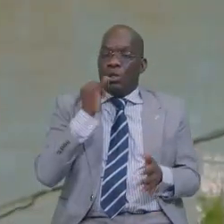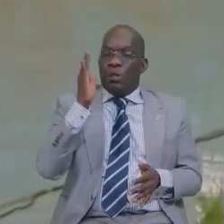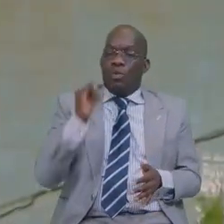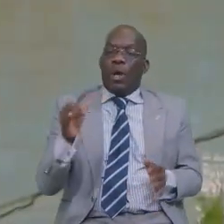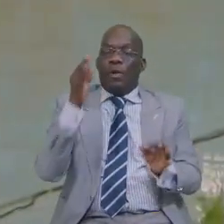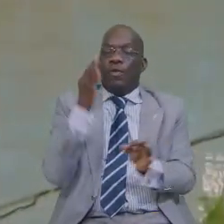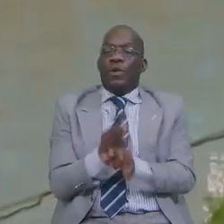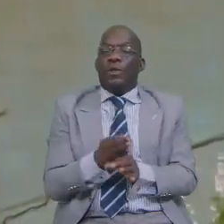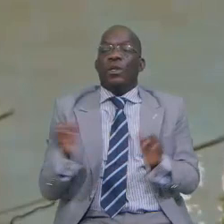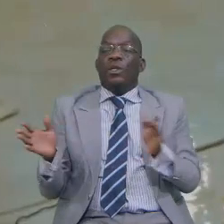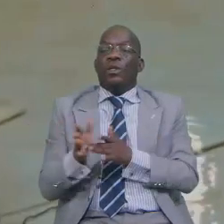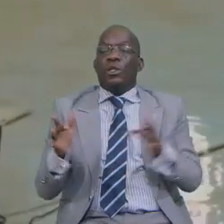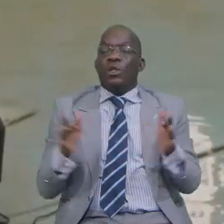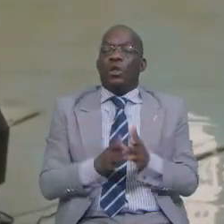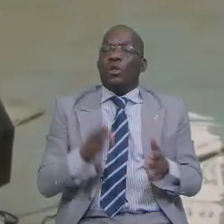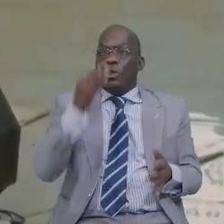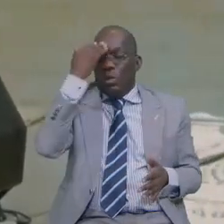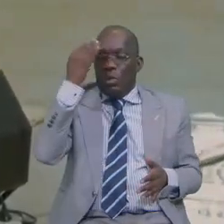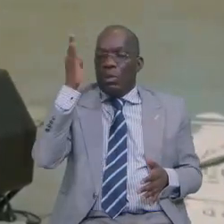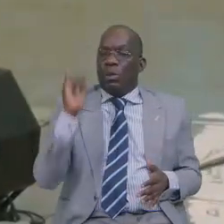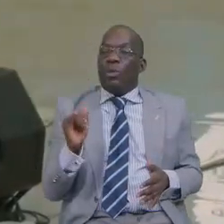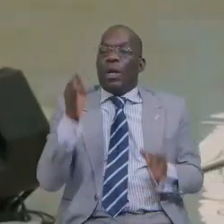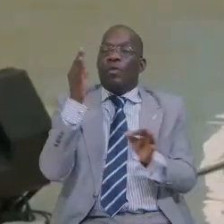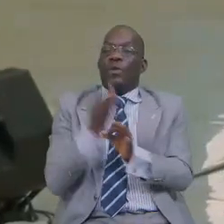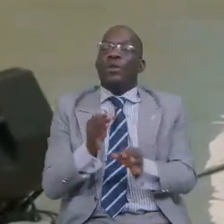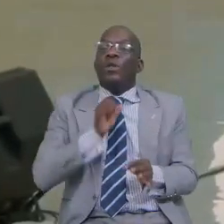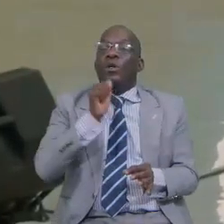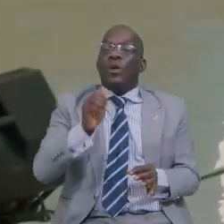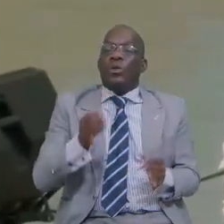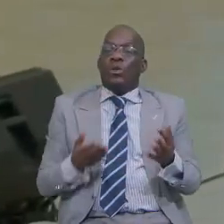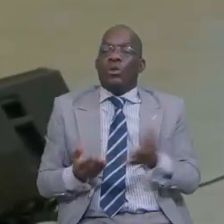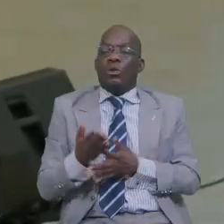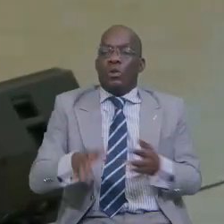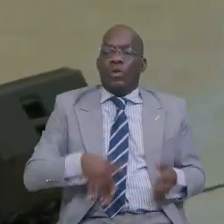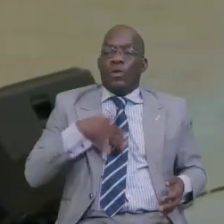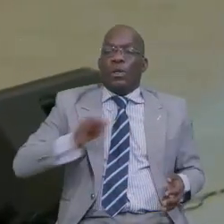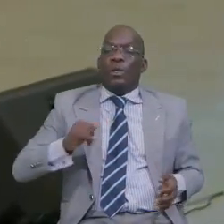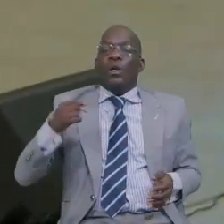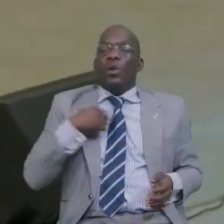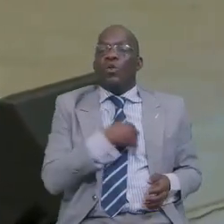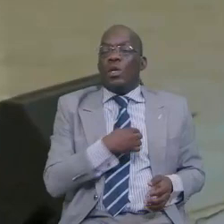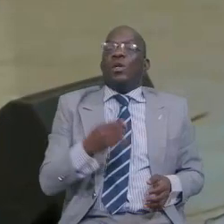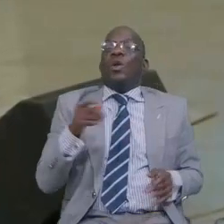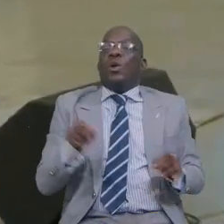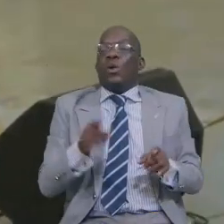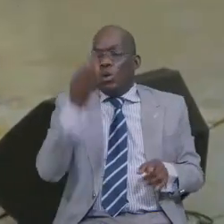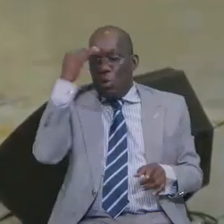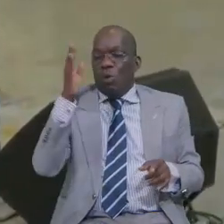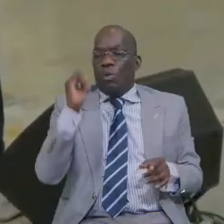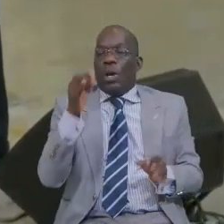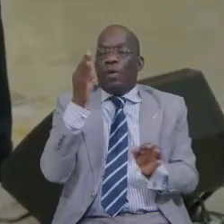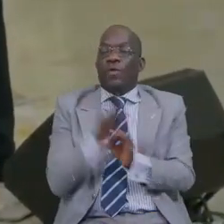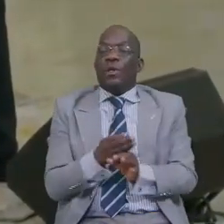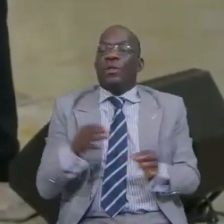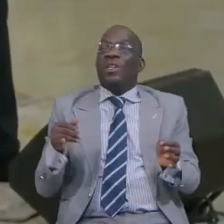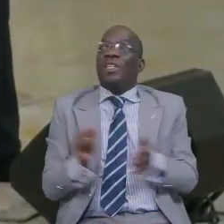Jesus knew by faith, not by feeling. And we know by faith, not by feeling, that we